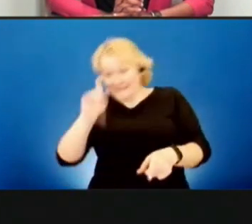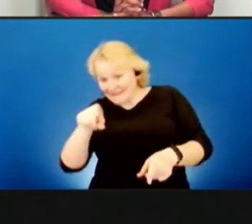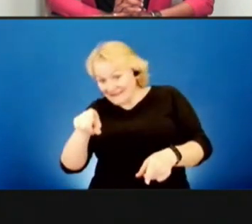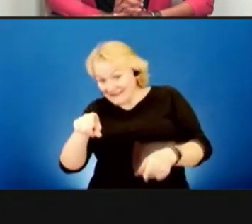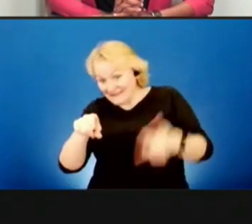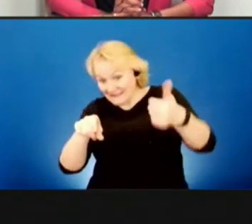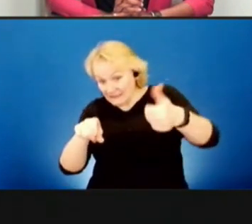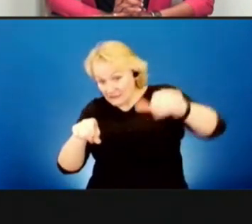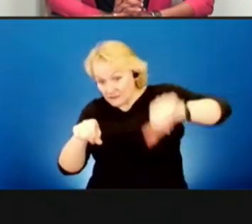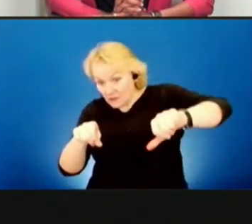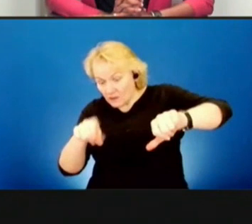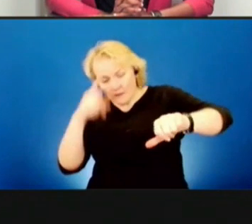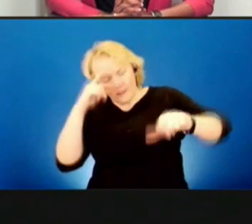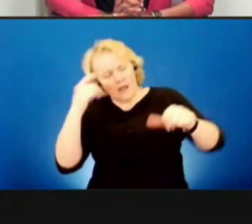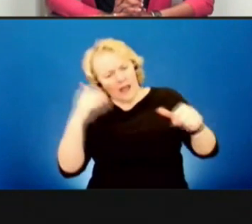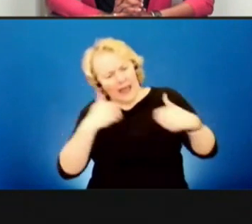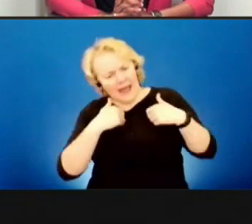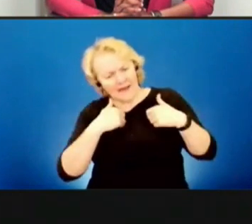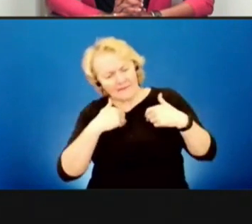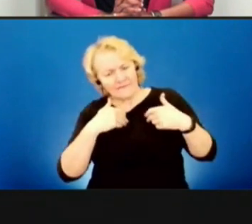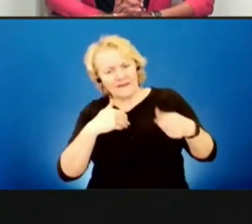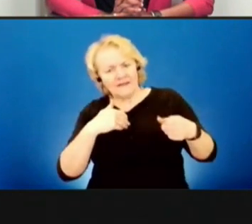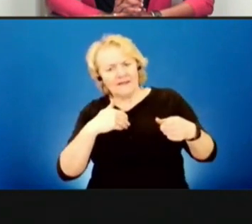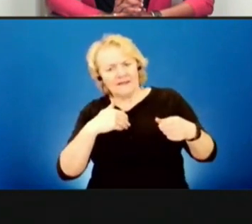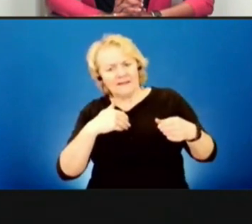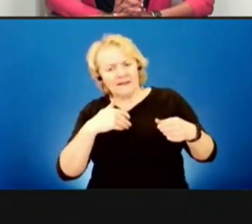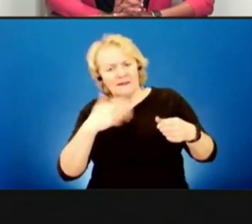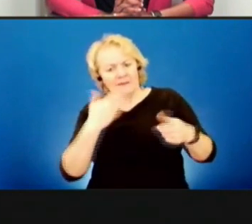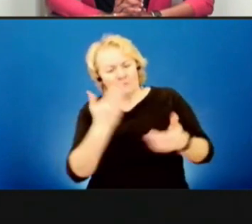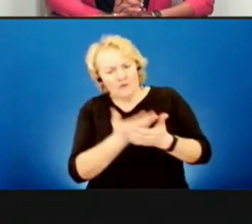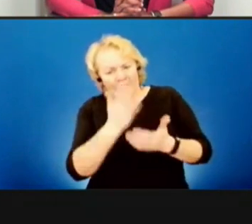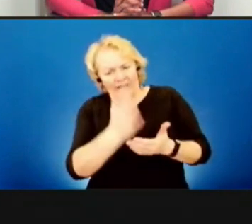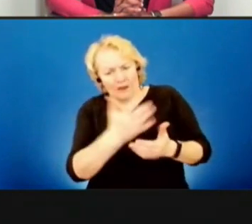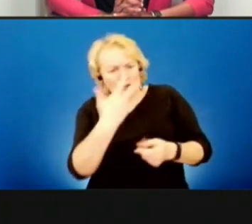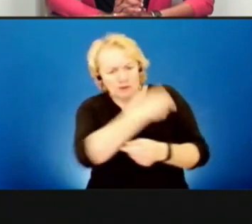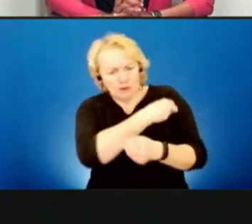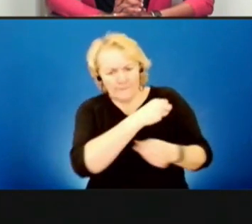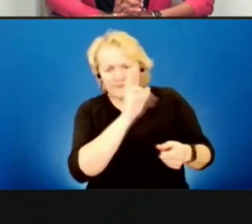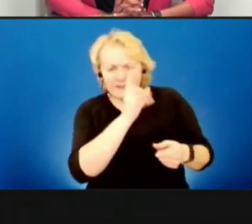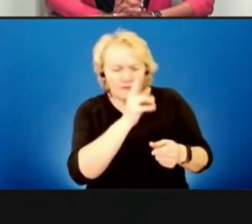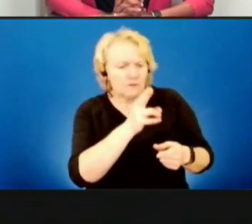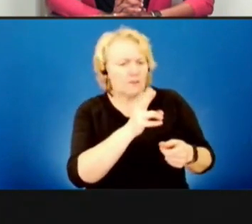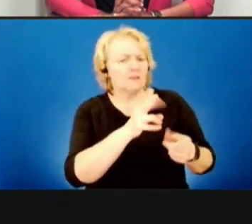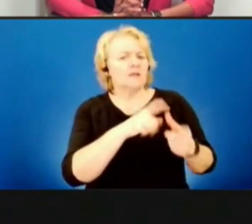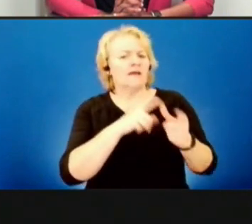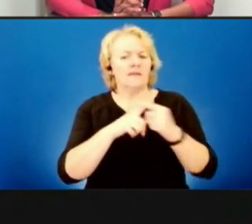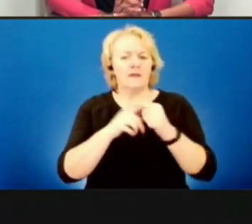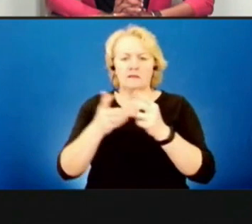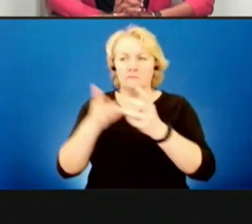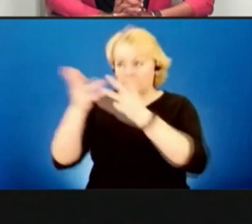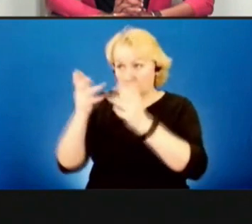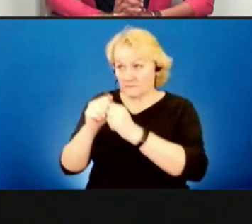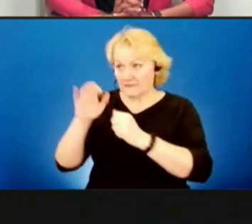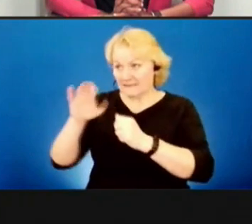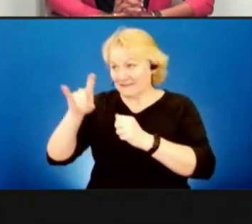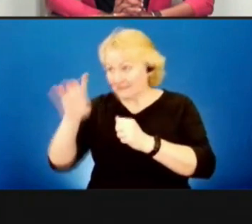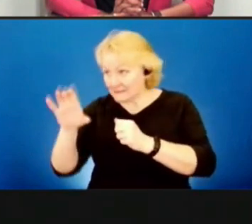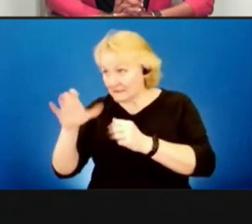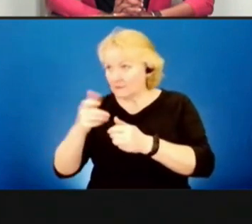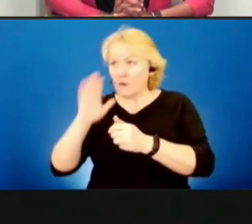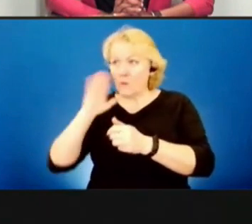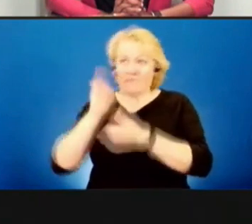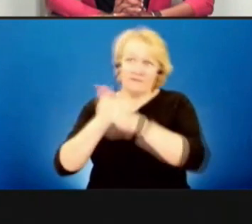and we can verify which vaccine they had. And based on the recommendations from CDC, we'd be able to follow whatever